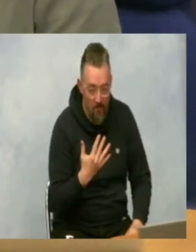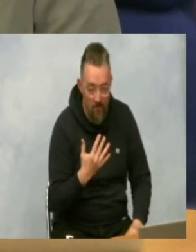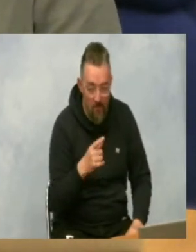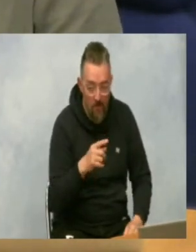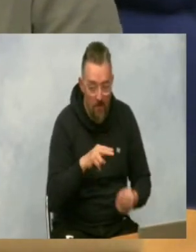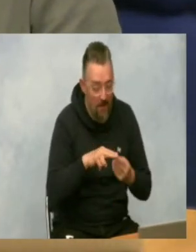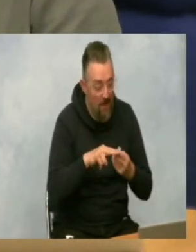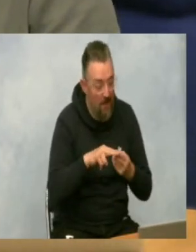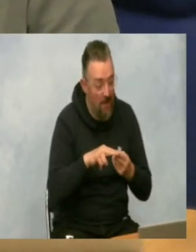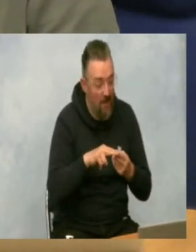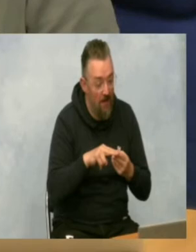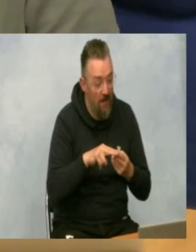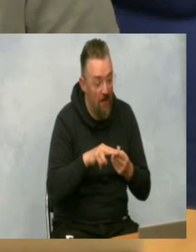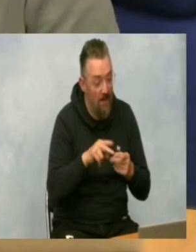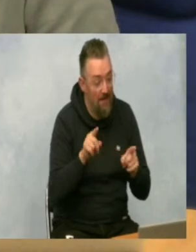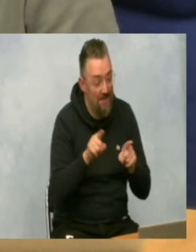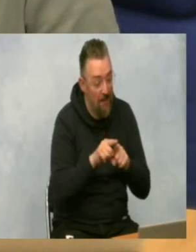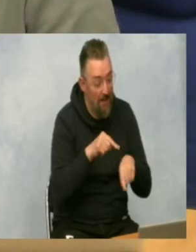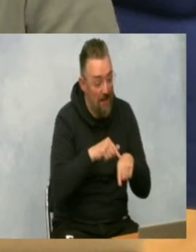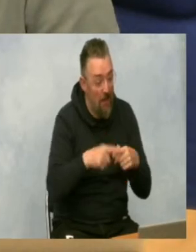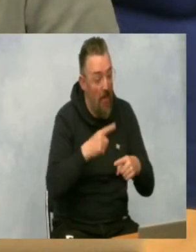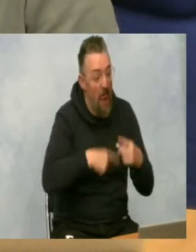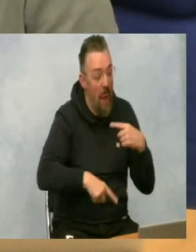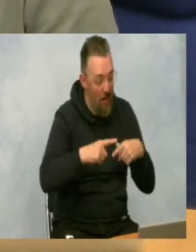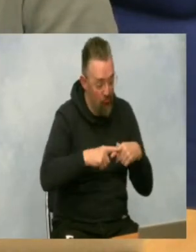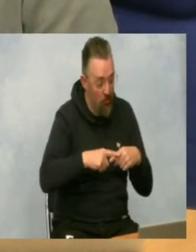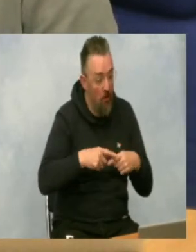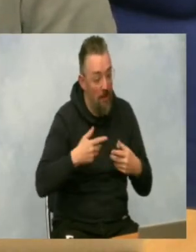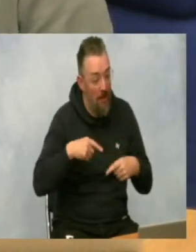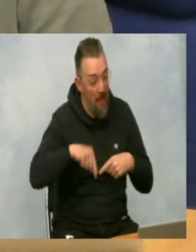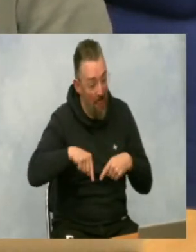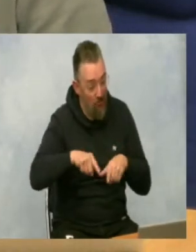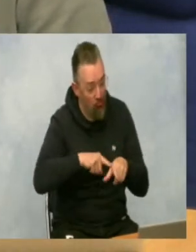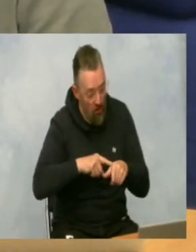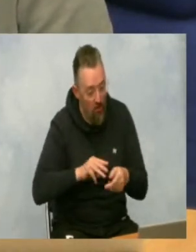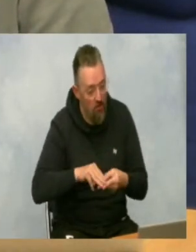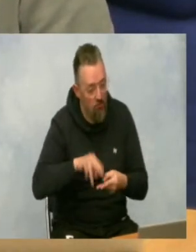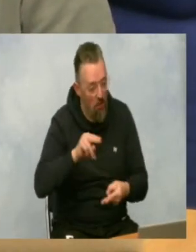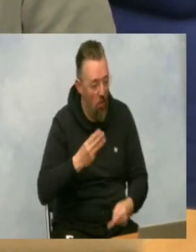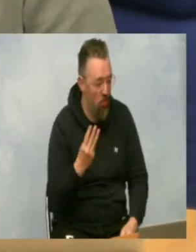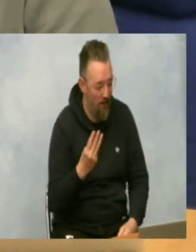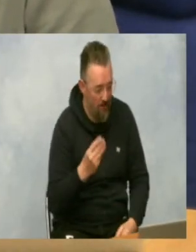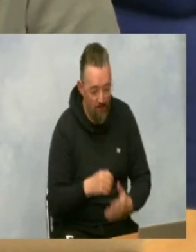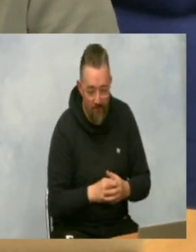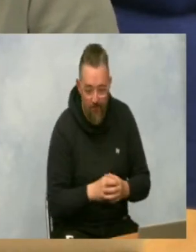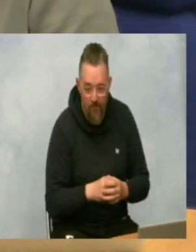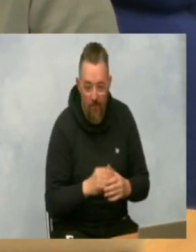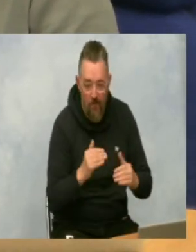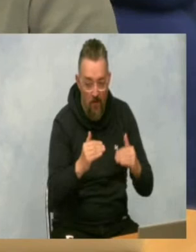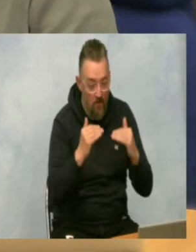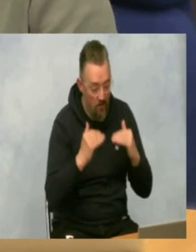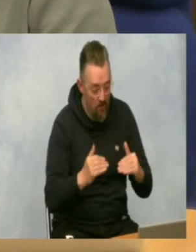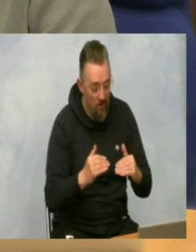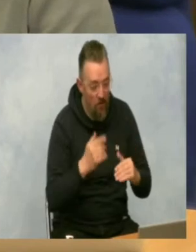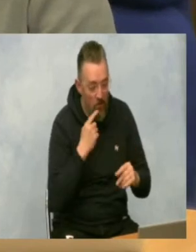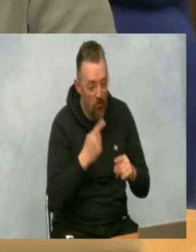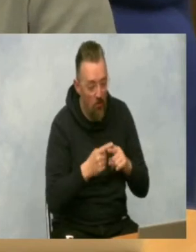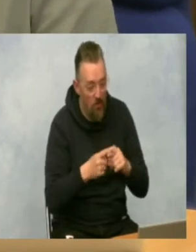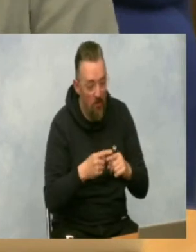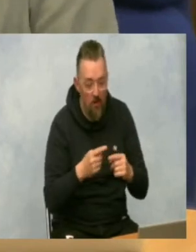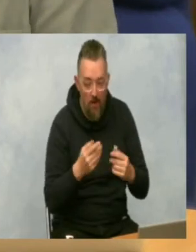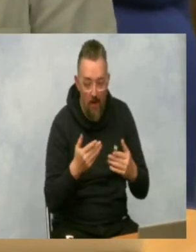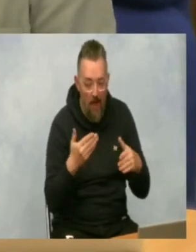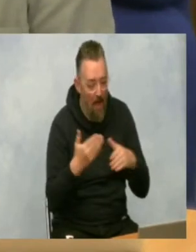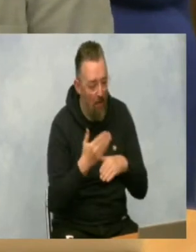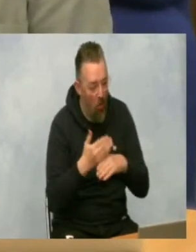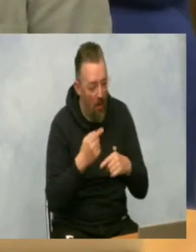increase of 3 when we look at the same period of last year. Section 4.4 details employee relations information. You'll see that